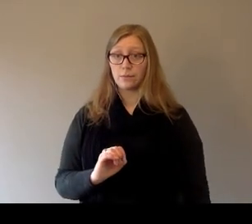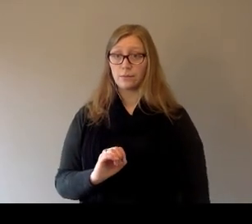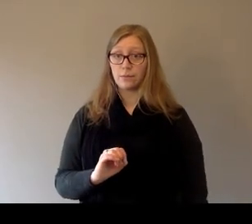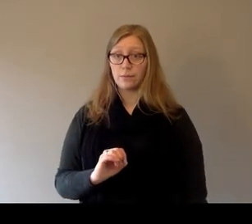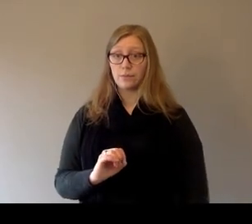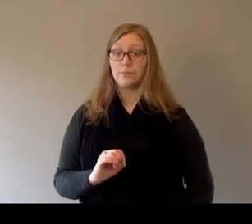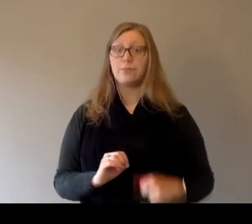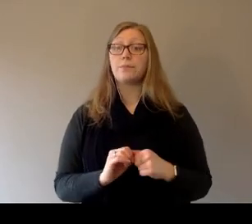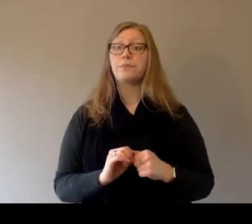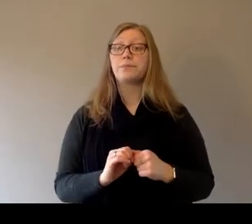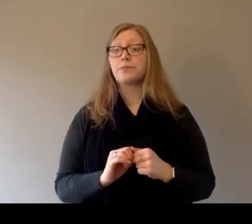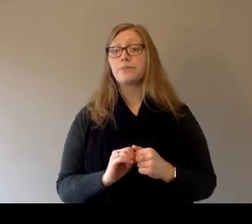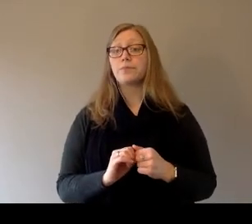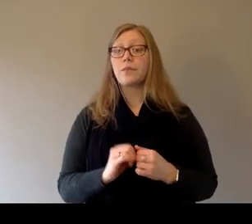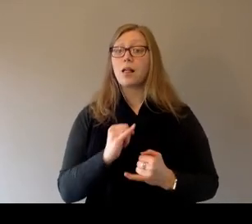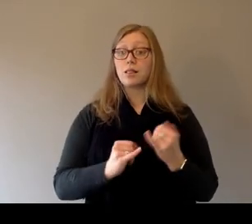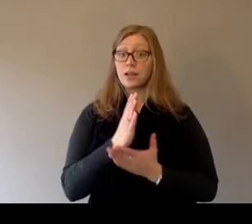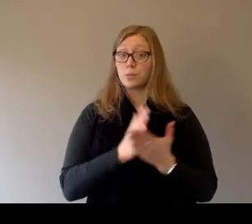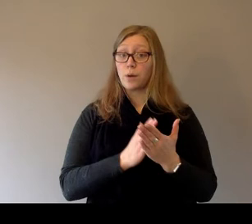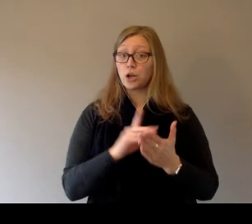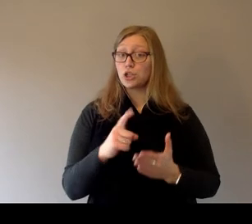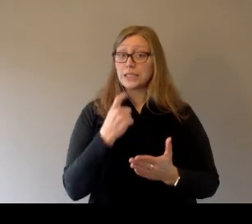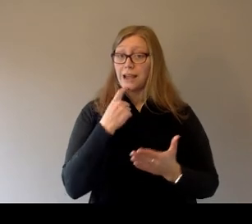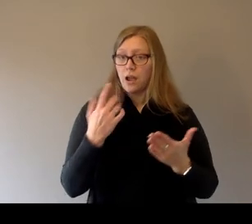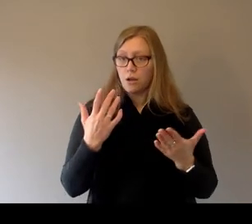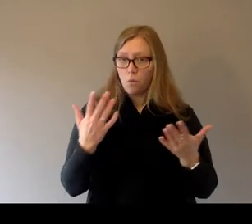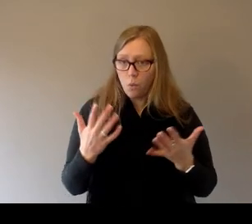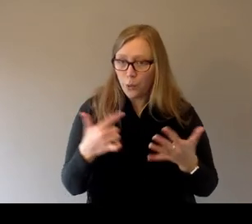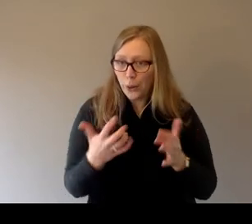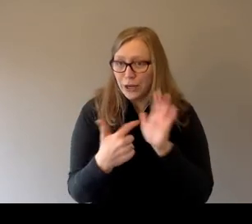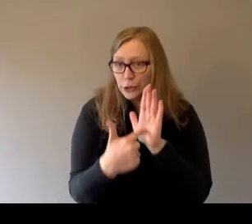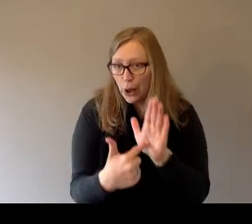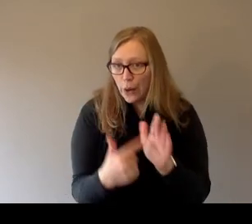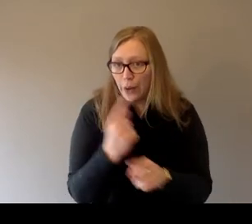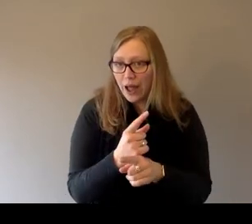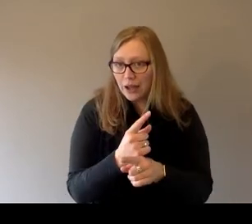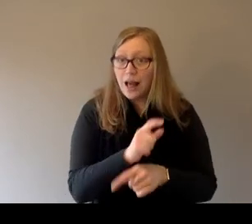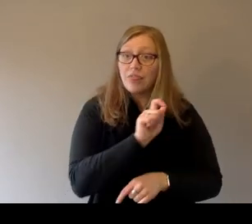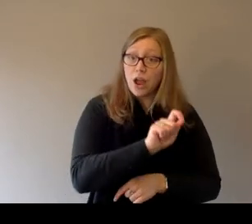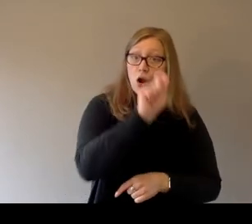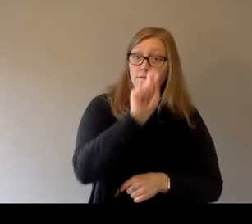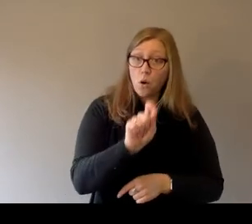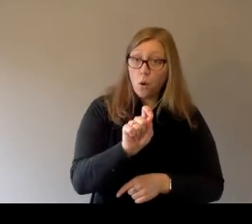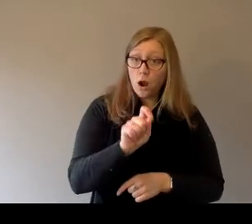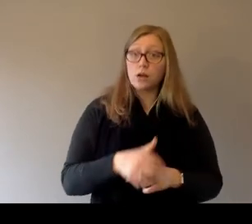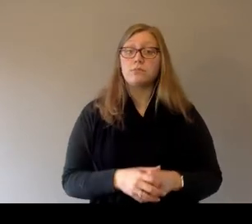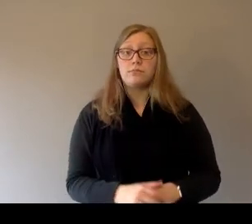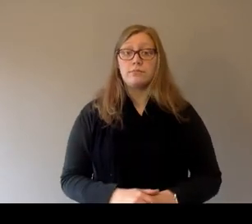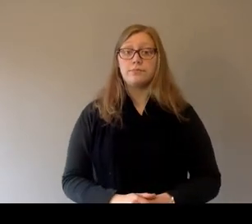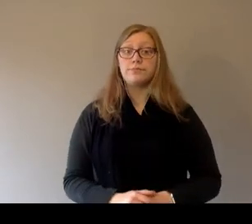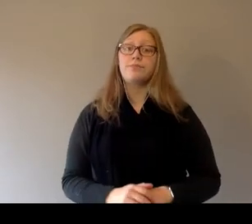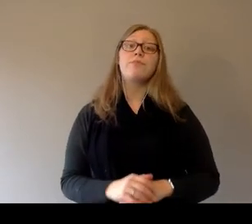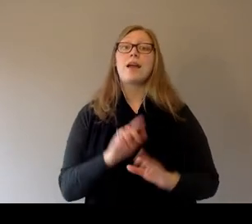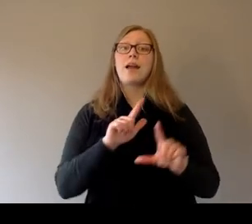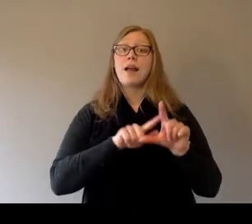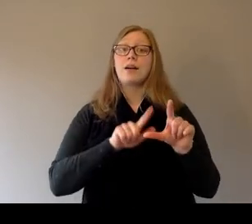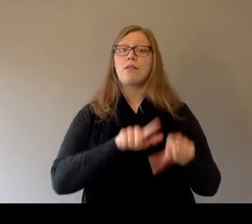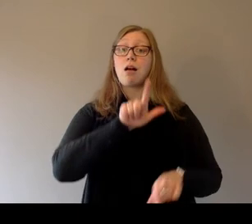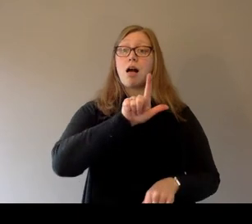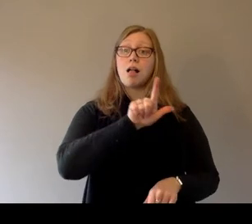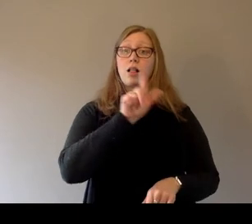And then the last part is just to say what we wanted to show. So therefore, angle